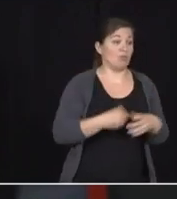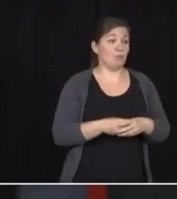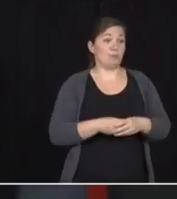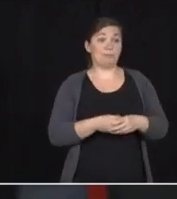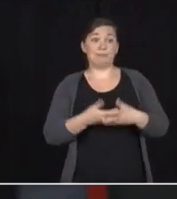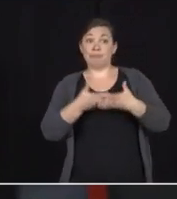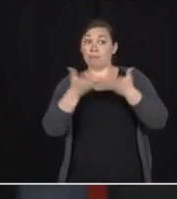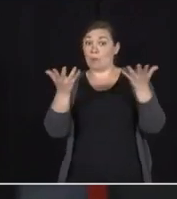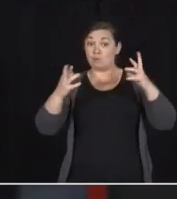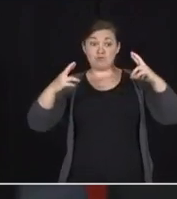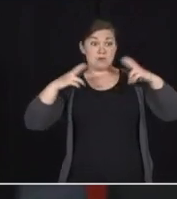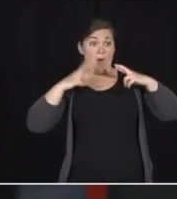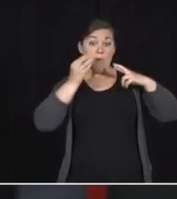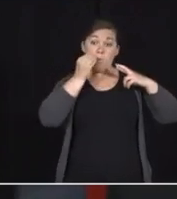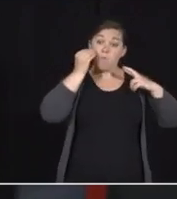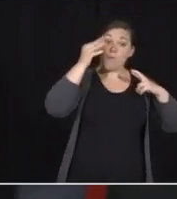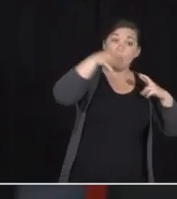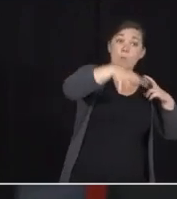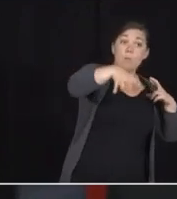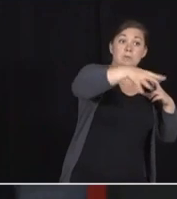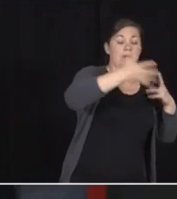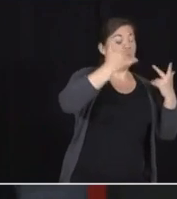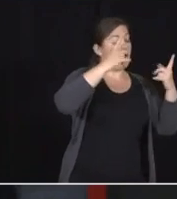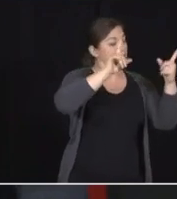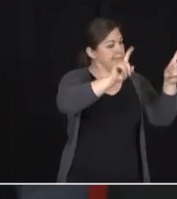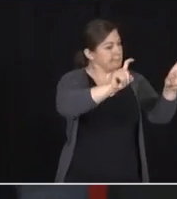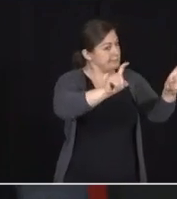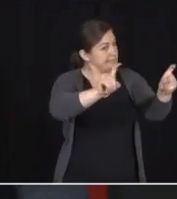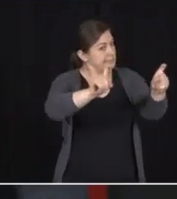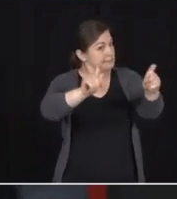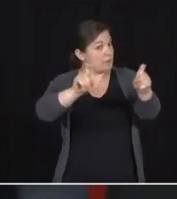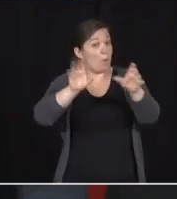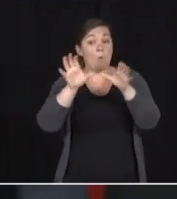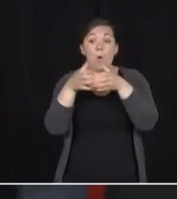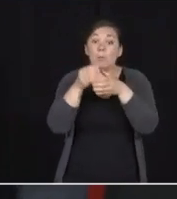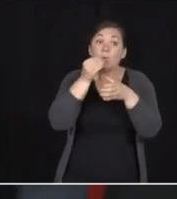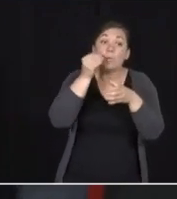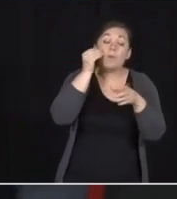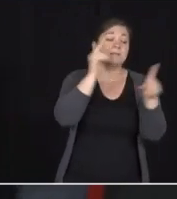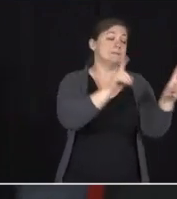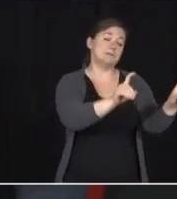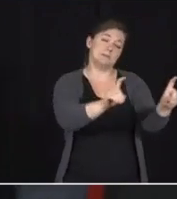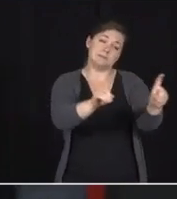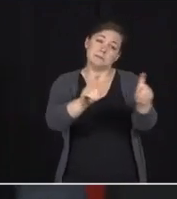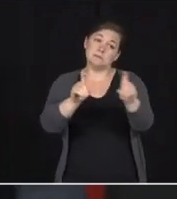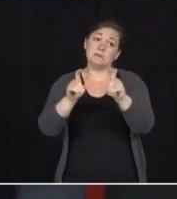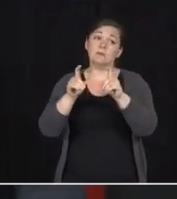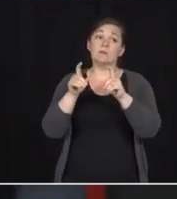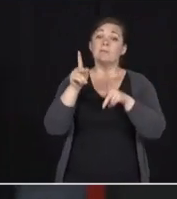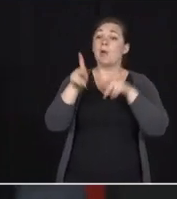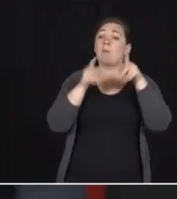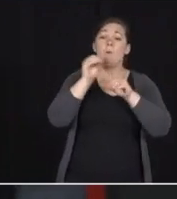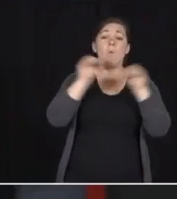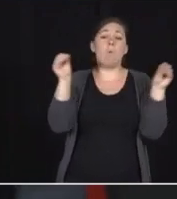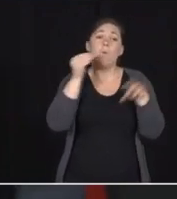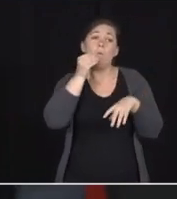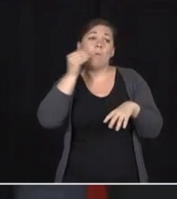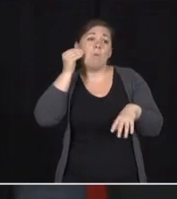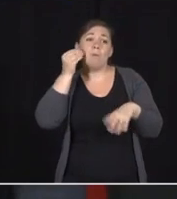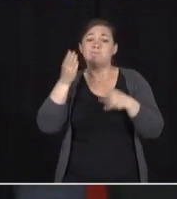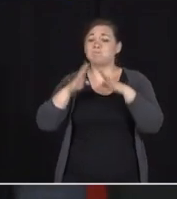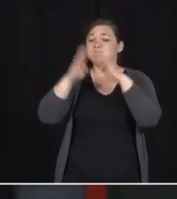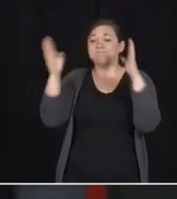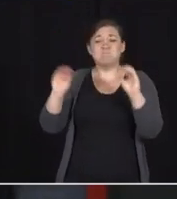That's other areas of congregate living, group homes, shelters. We're moving forward there. All of those places need to